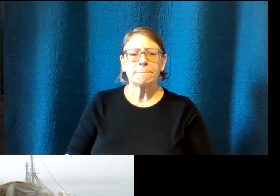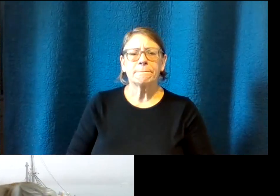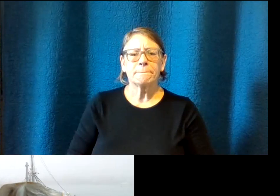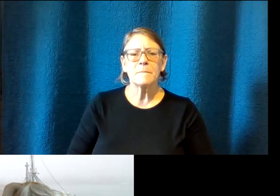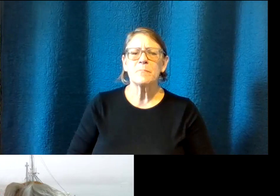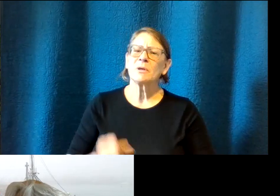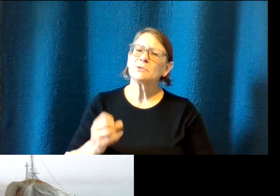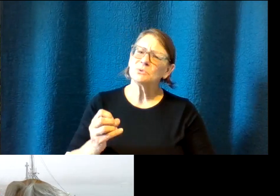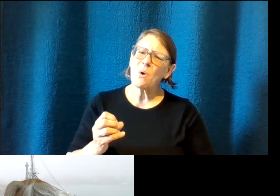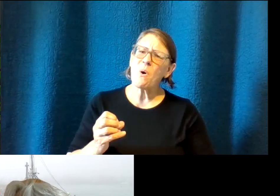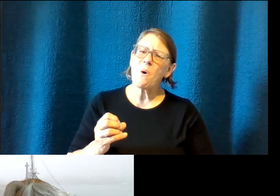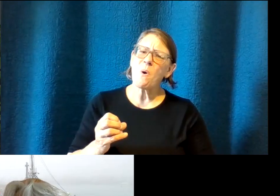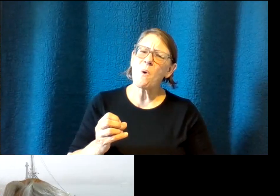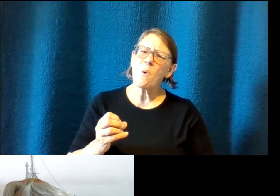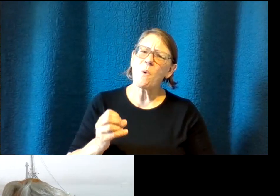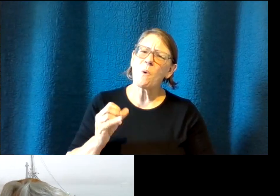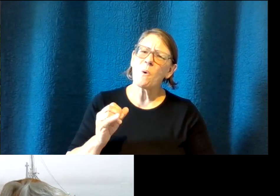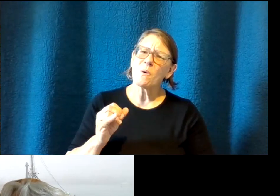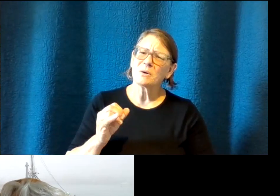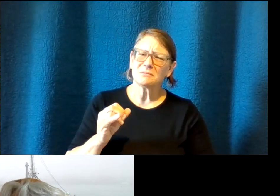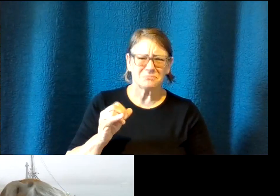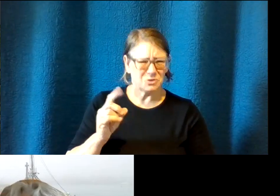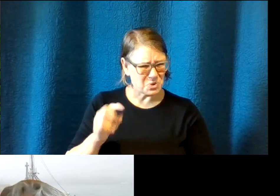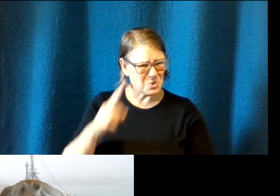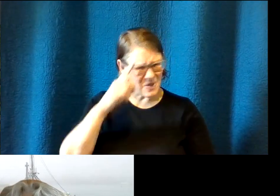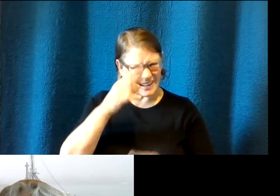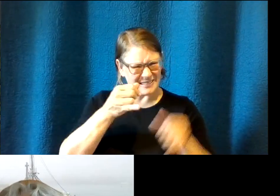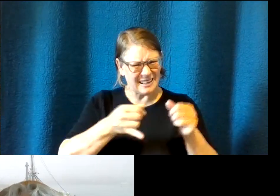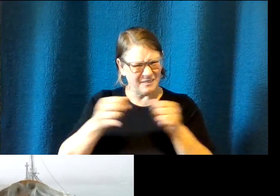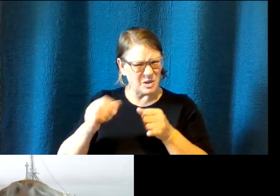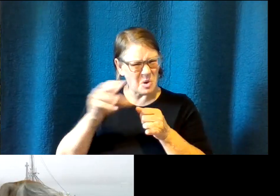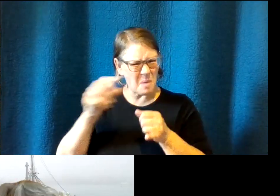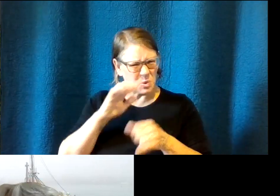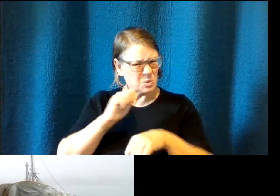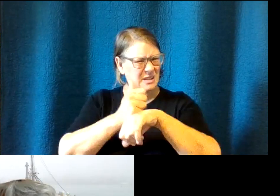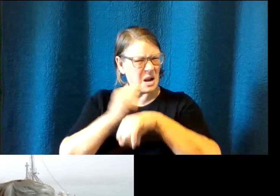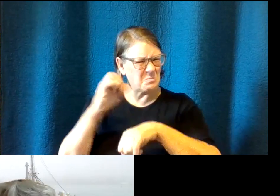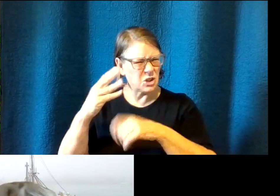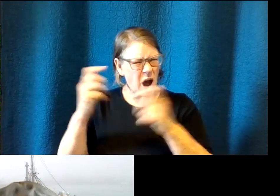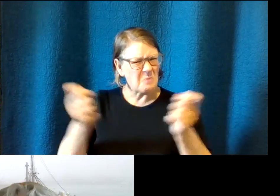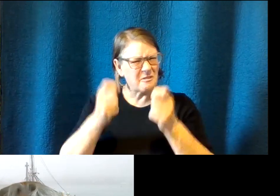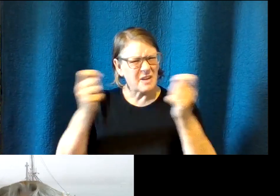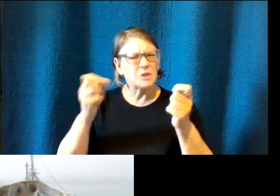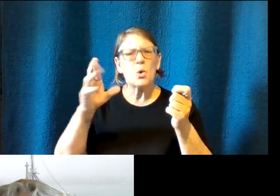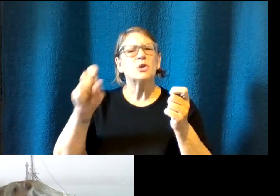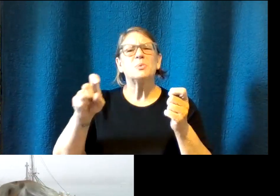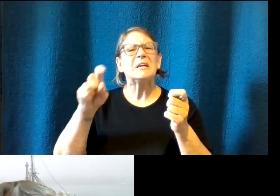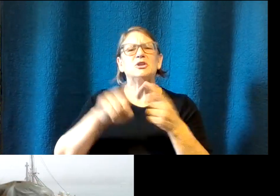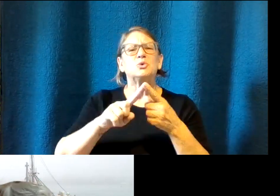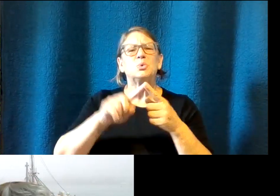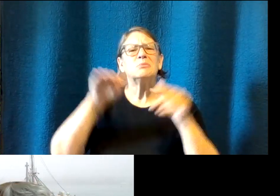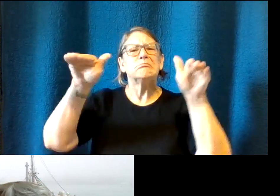So is it individual companies that set up their job fairs, or do we need to talk to companies? Do we need to talk